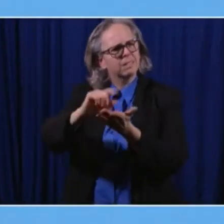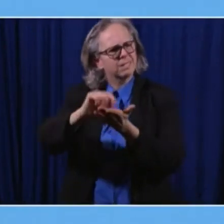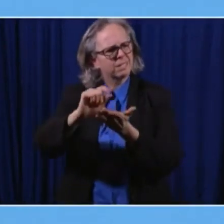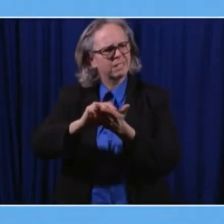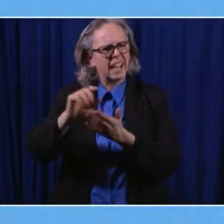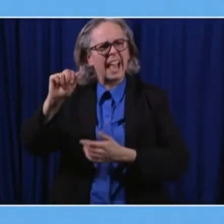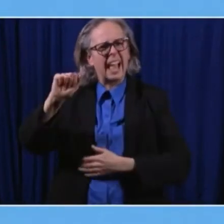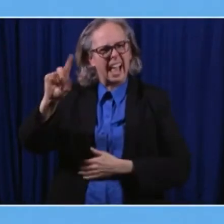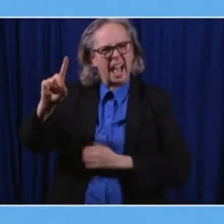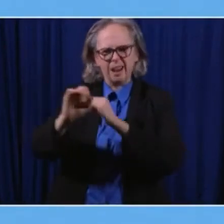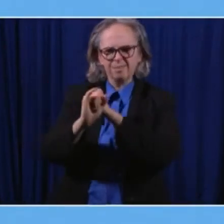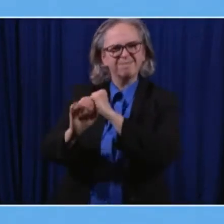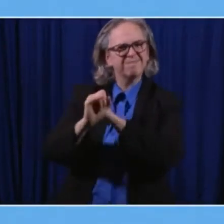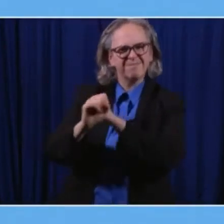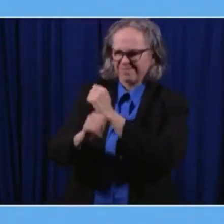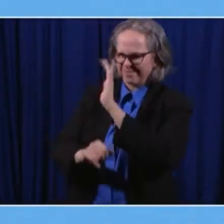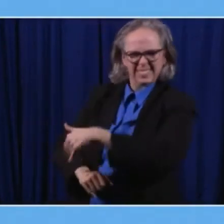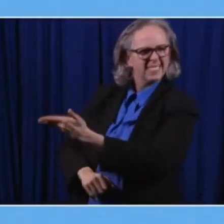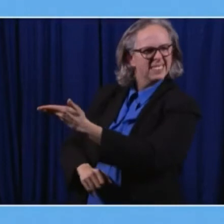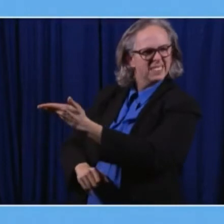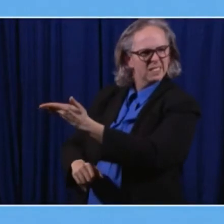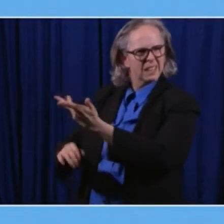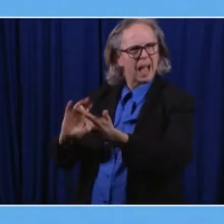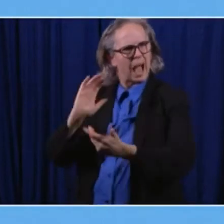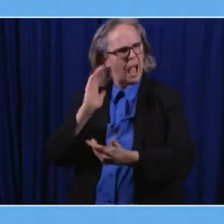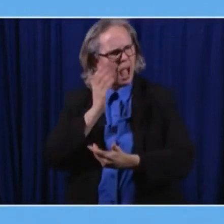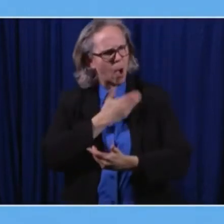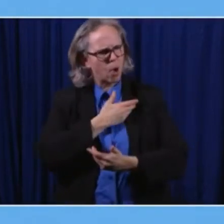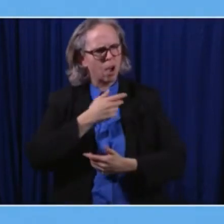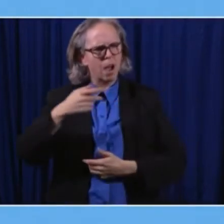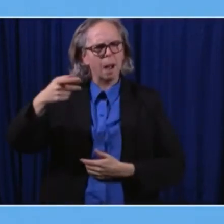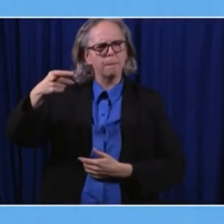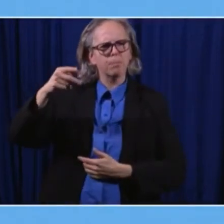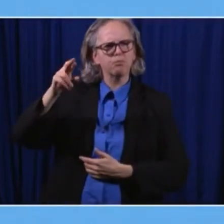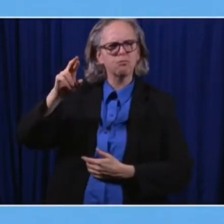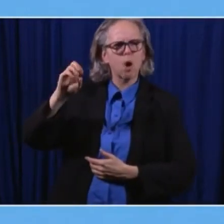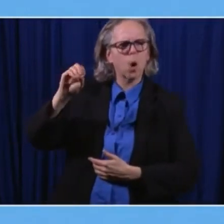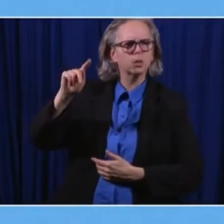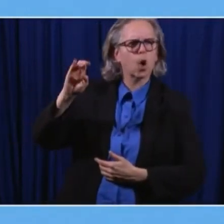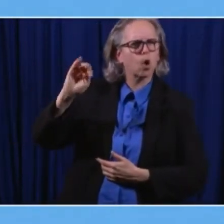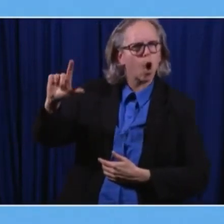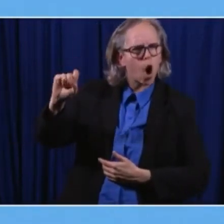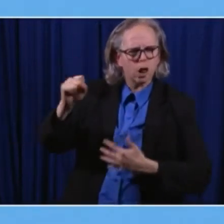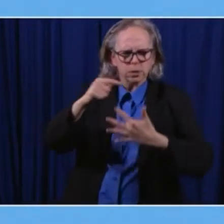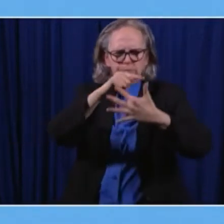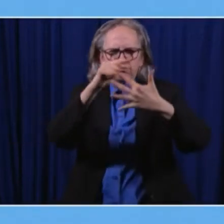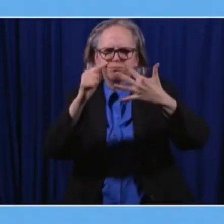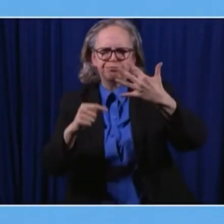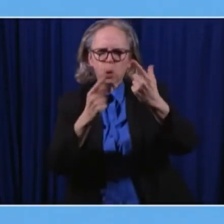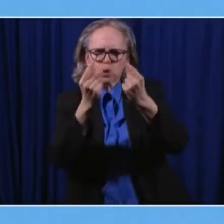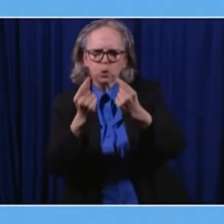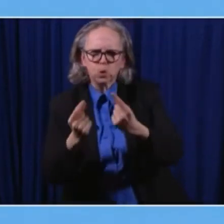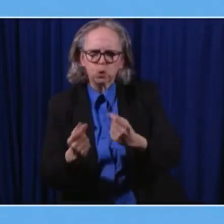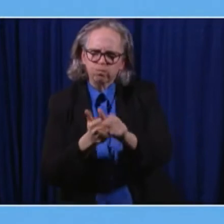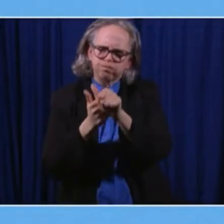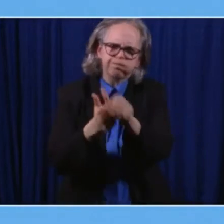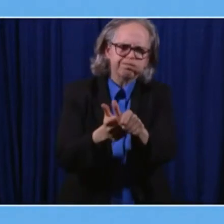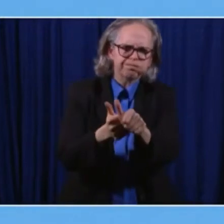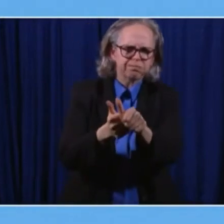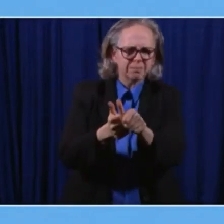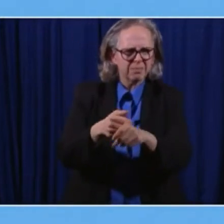the protocols that we talked about the other day, but it also has the 4 nurses who appeared in the TV